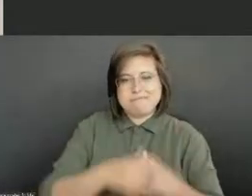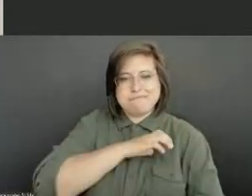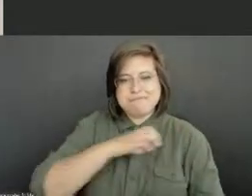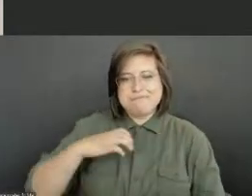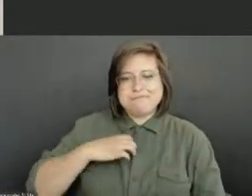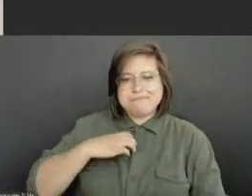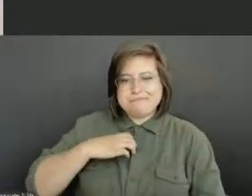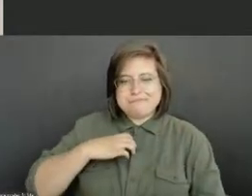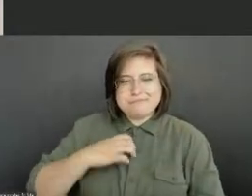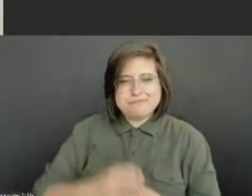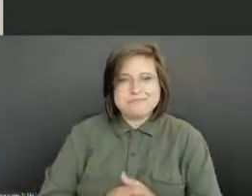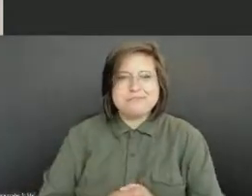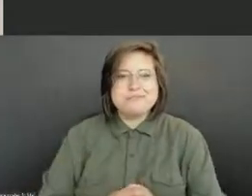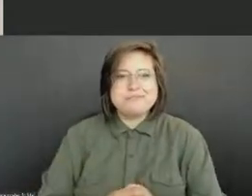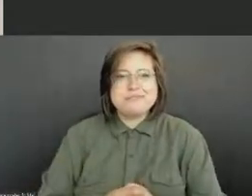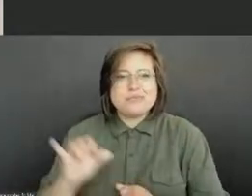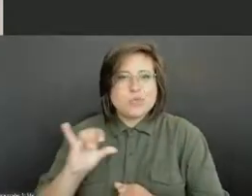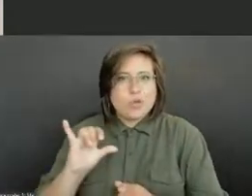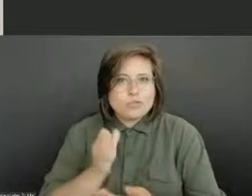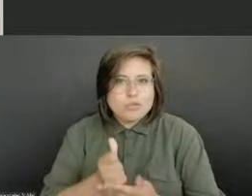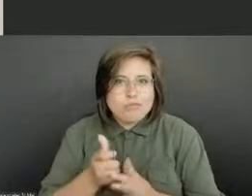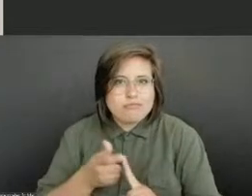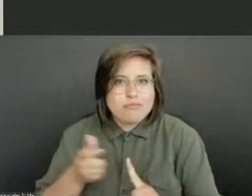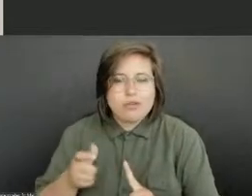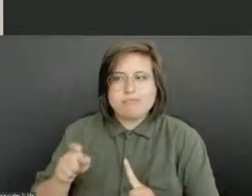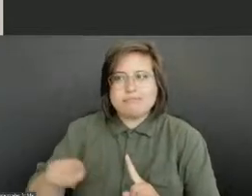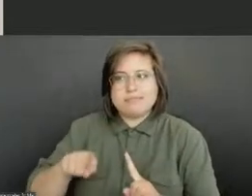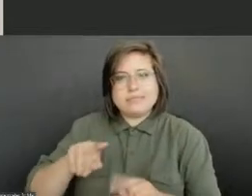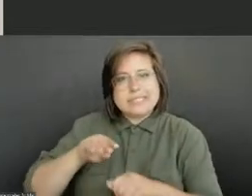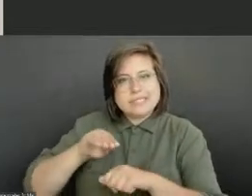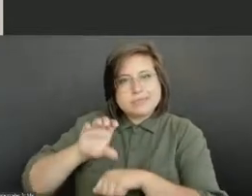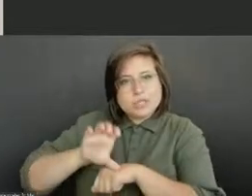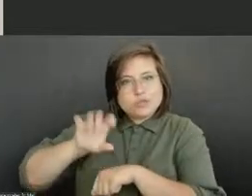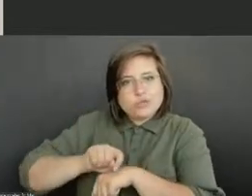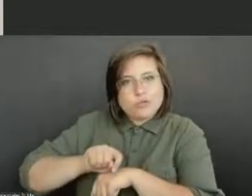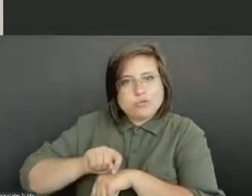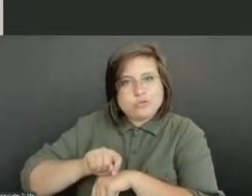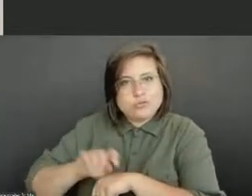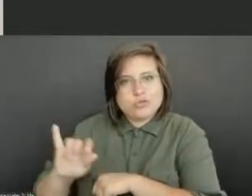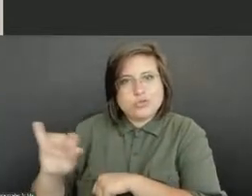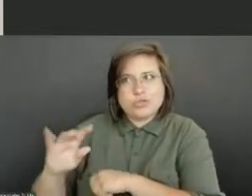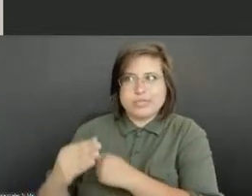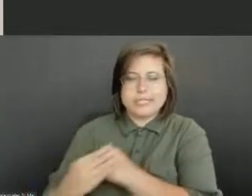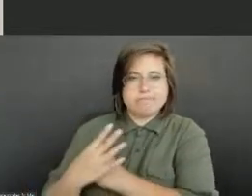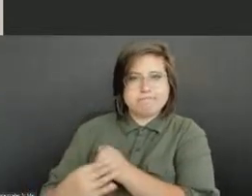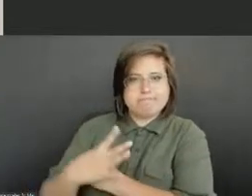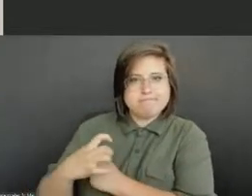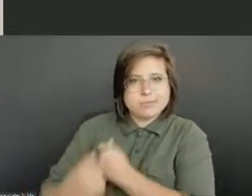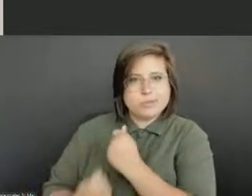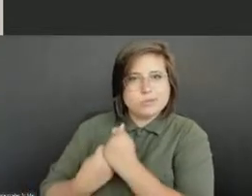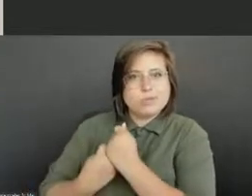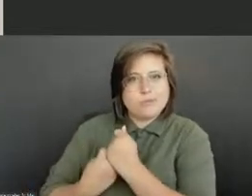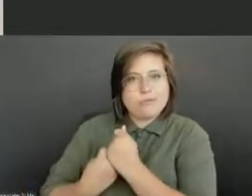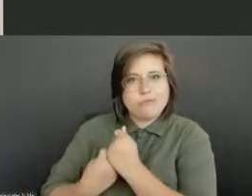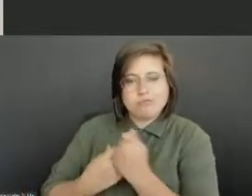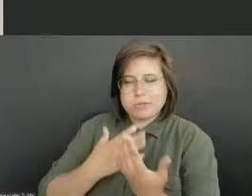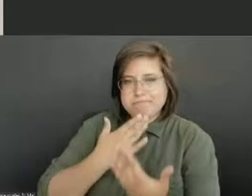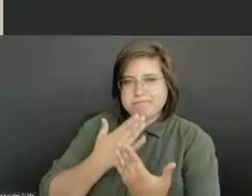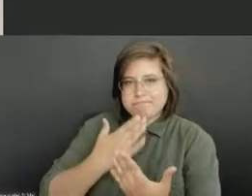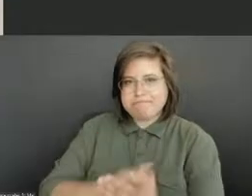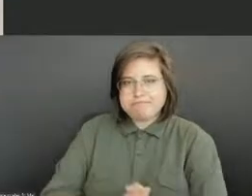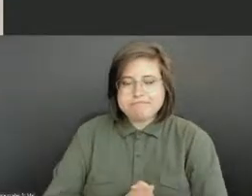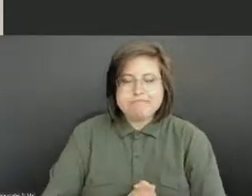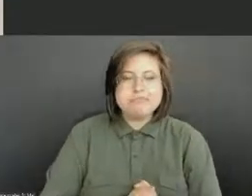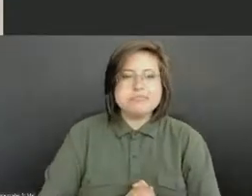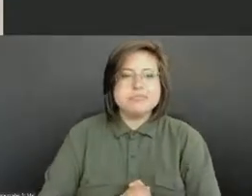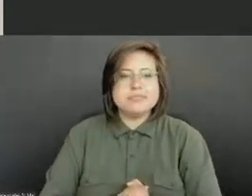help that we've gotten from the consultants at Deloitte. We've had great support in the subcommittee, and we're grateful for it. I also just want